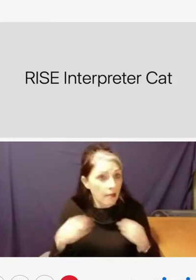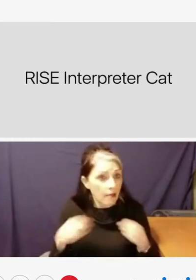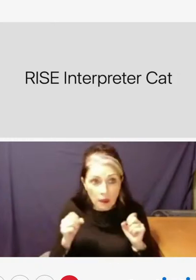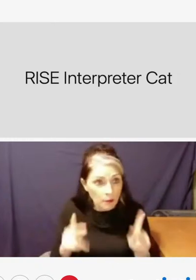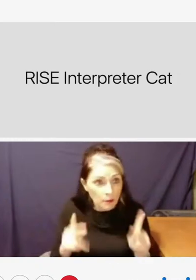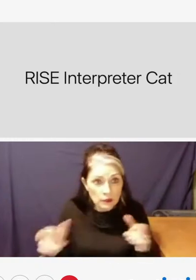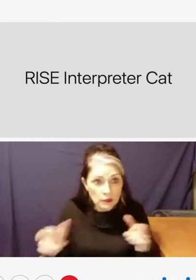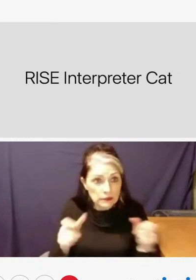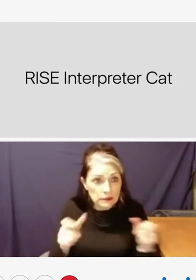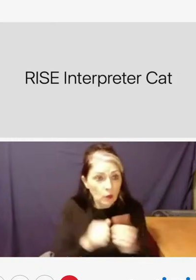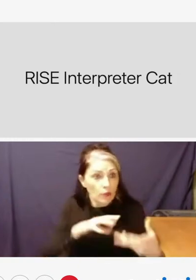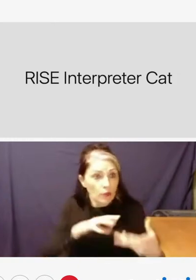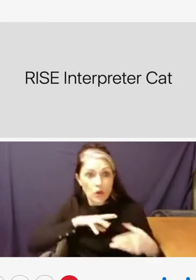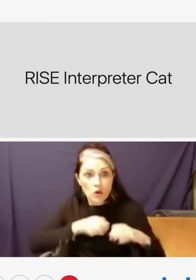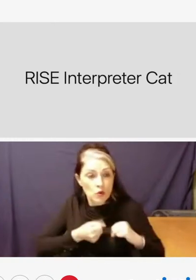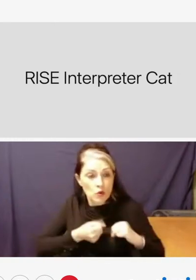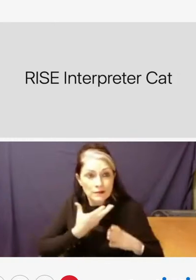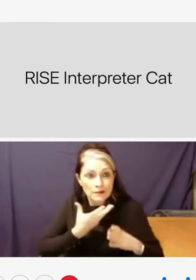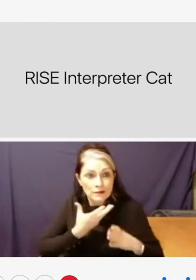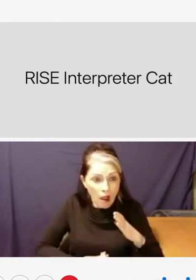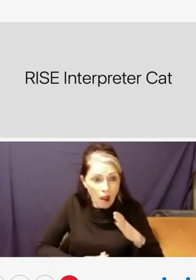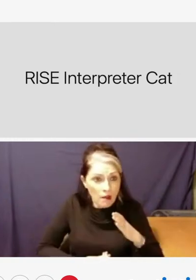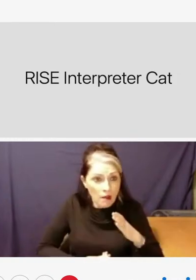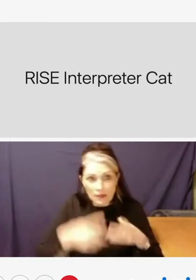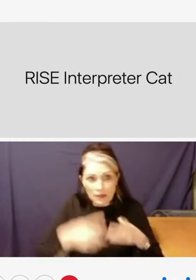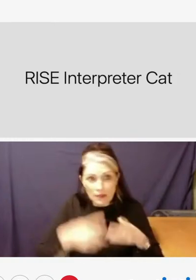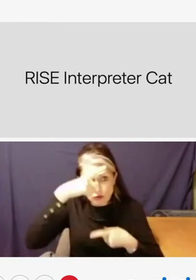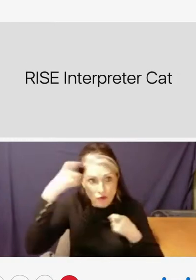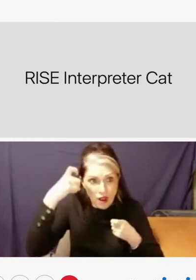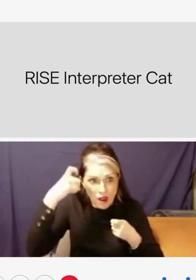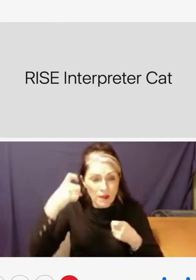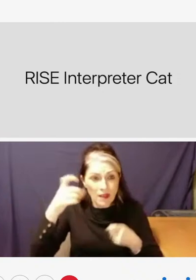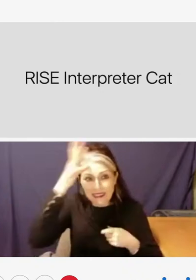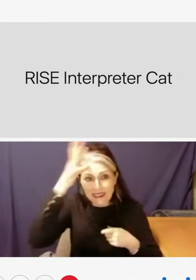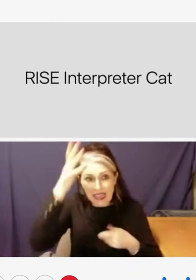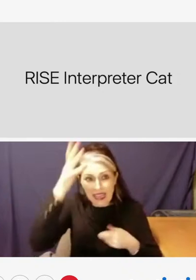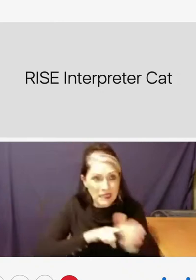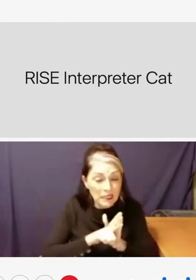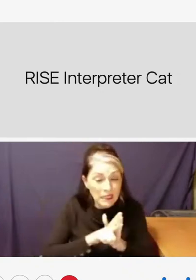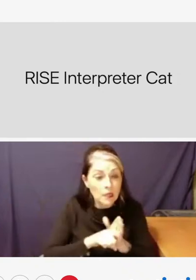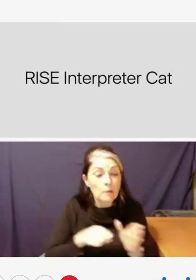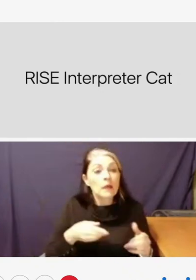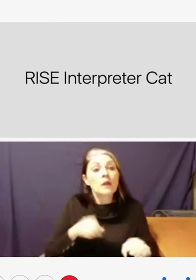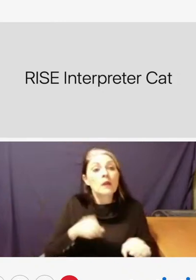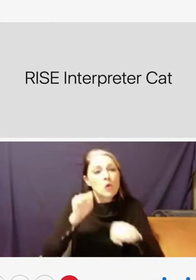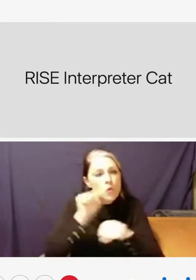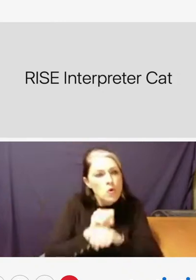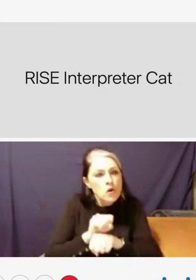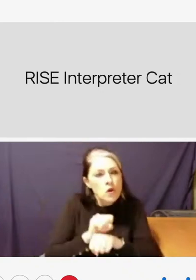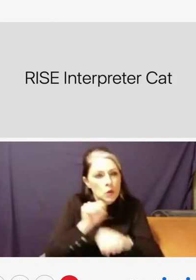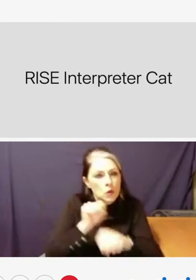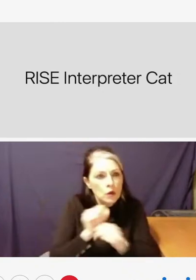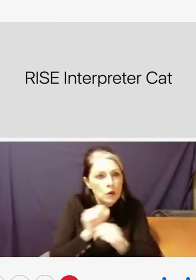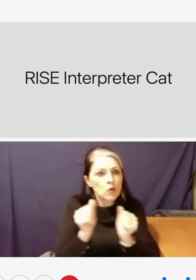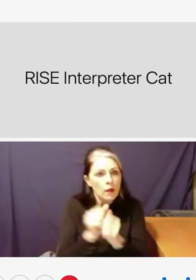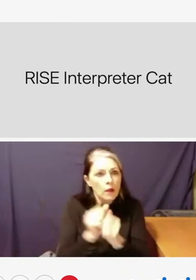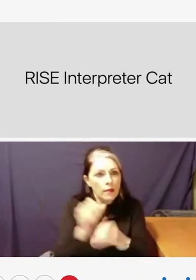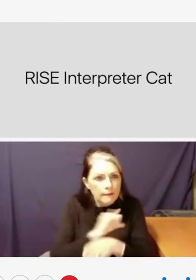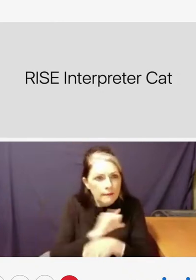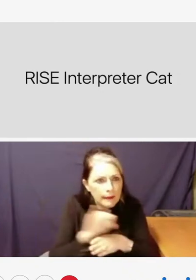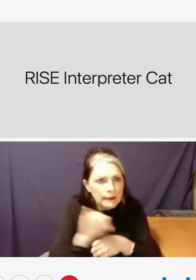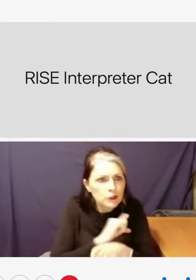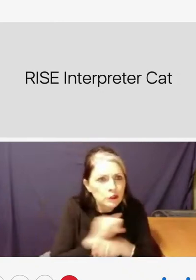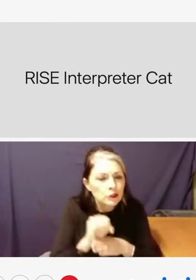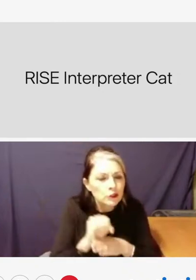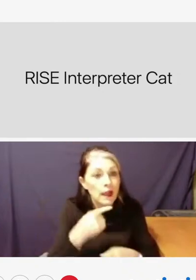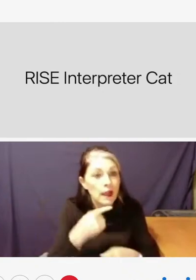loss much less the trauma of the loss of his father but through the work uh with one of our mental health interns I am so proud to report that Juan